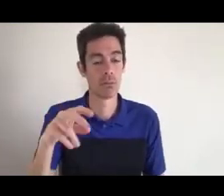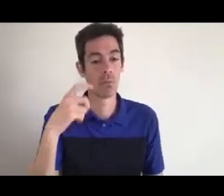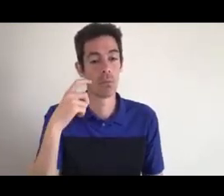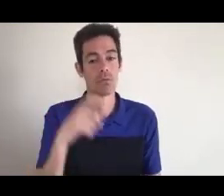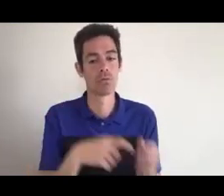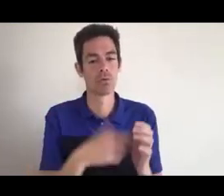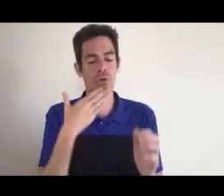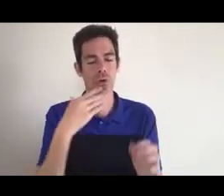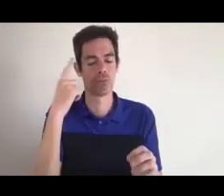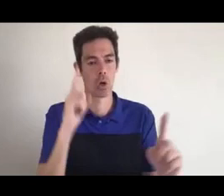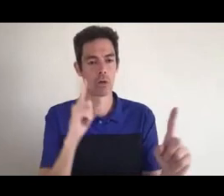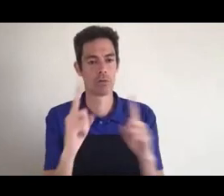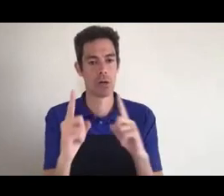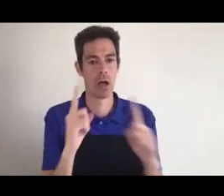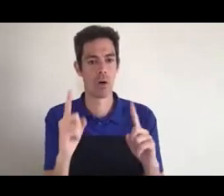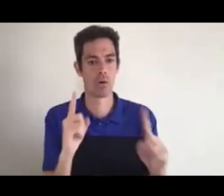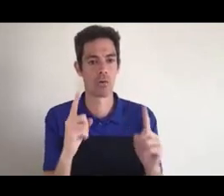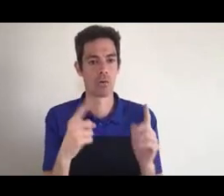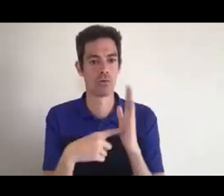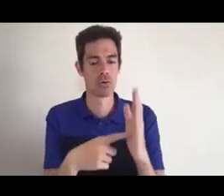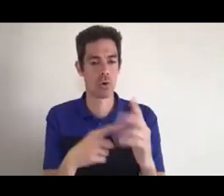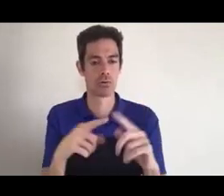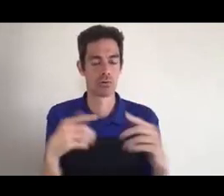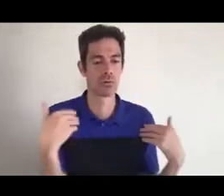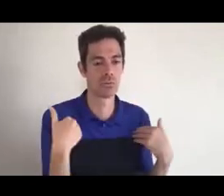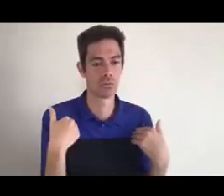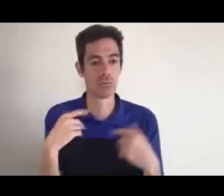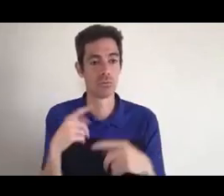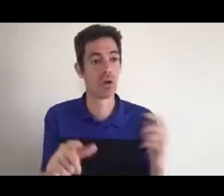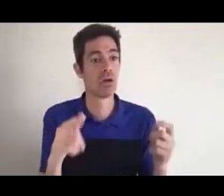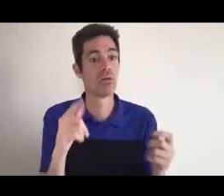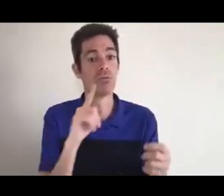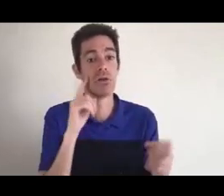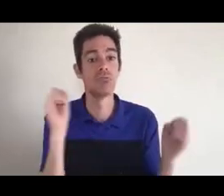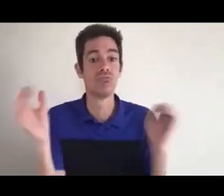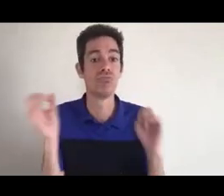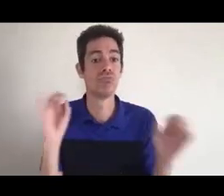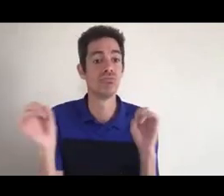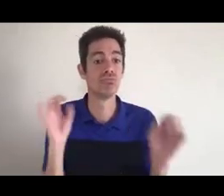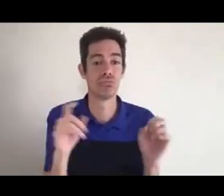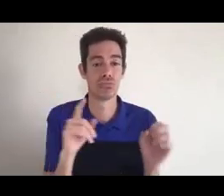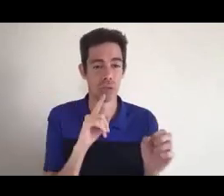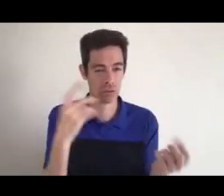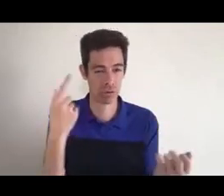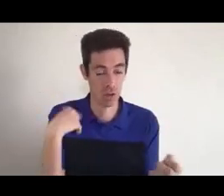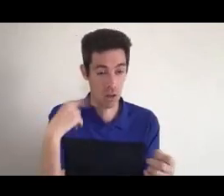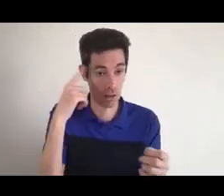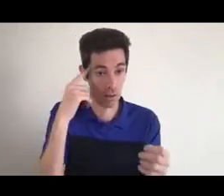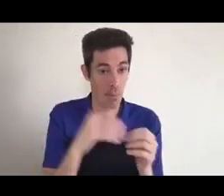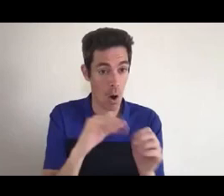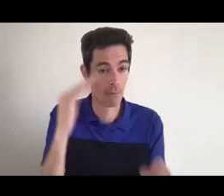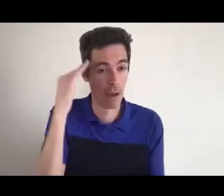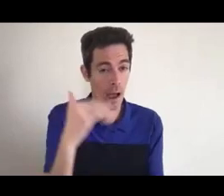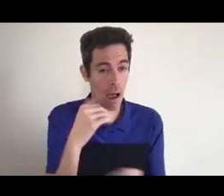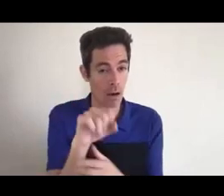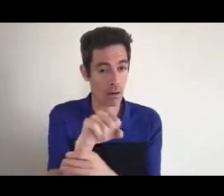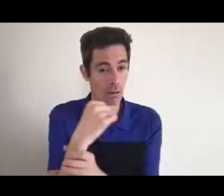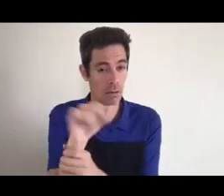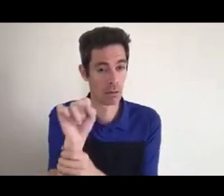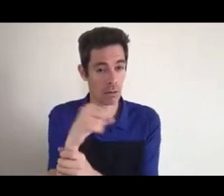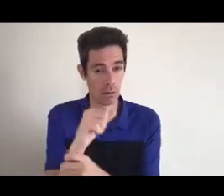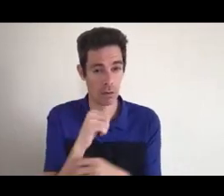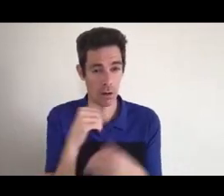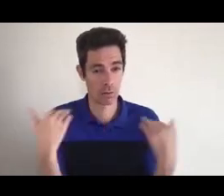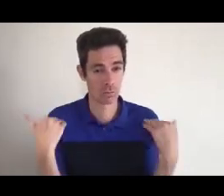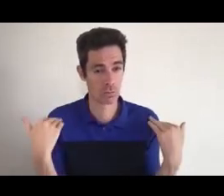ASL teachers respond or call that a role shift, and it's usually for dialogue. But deaf people, when they're doing that, I